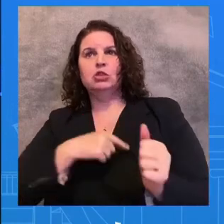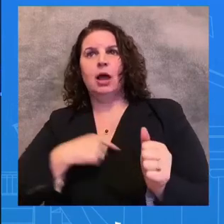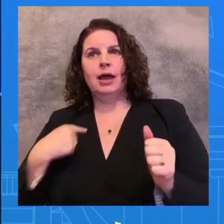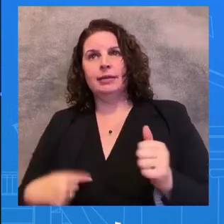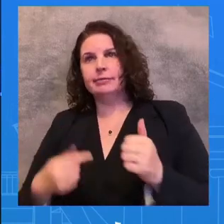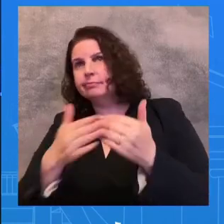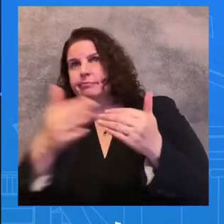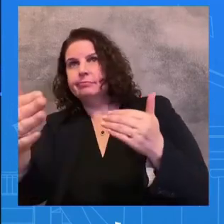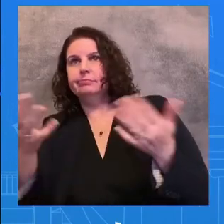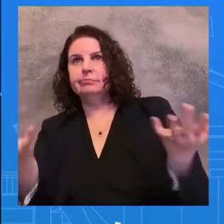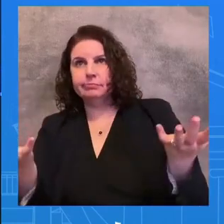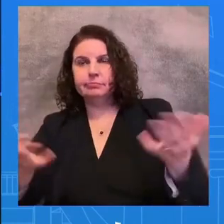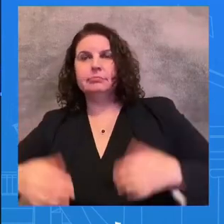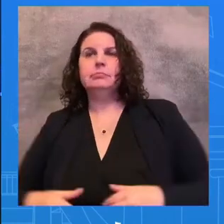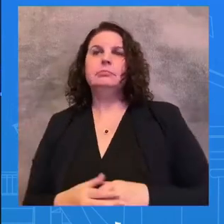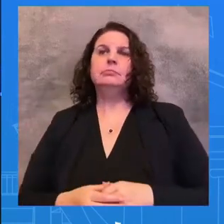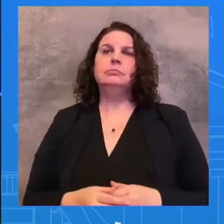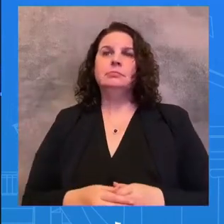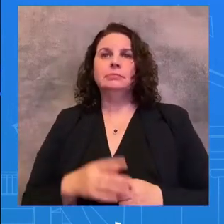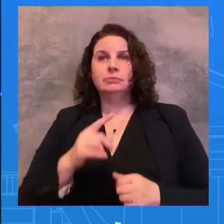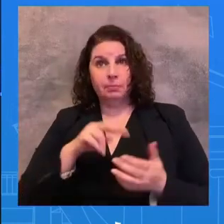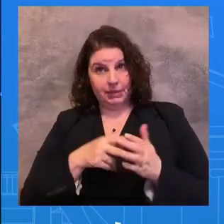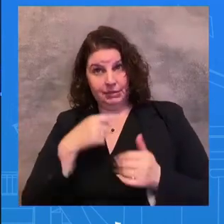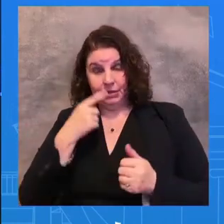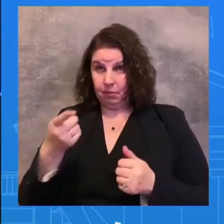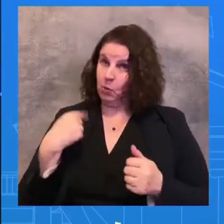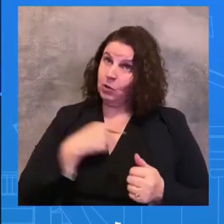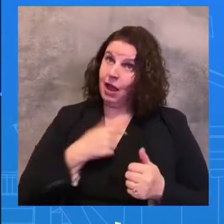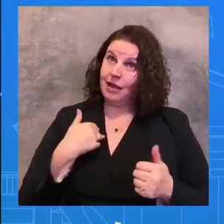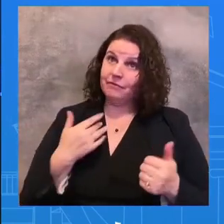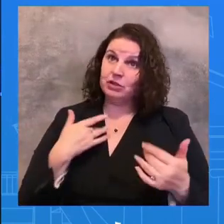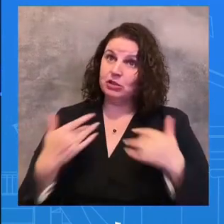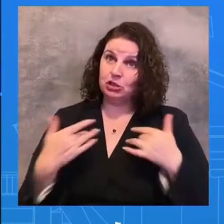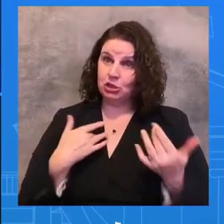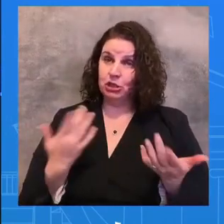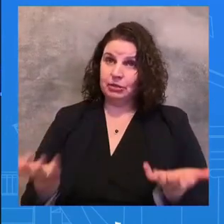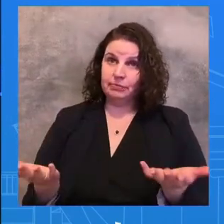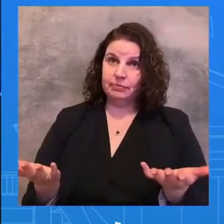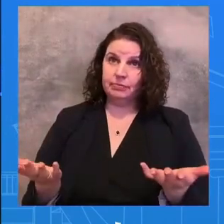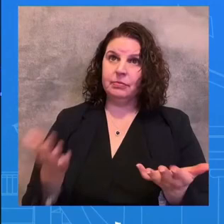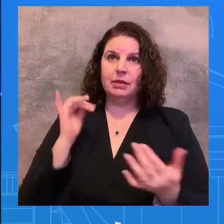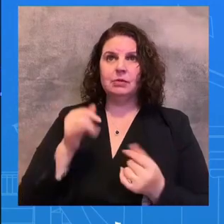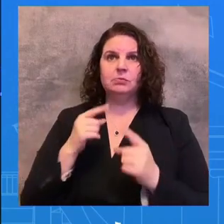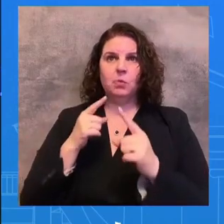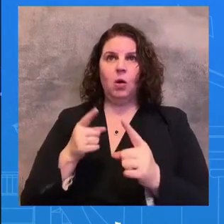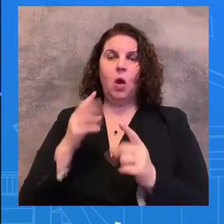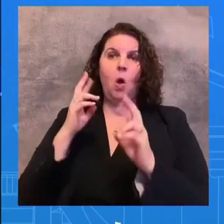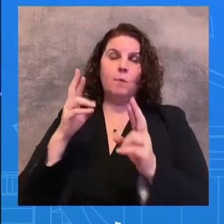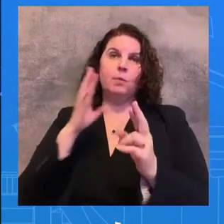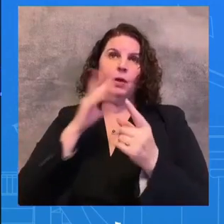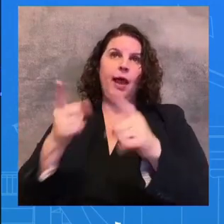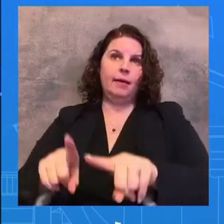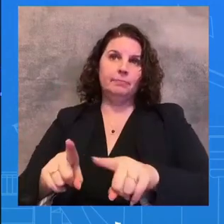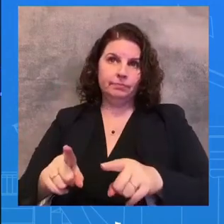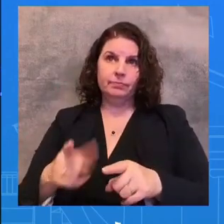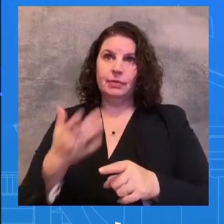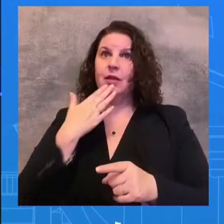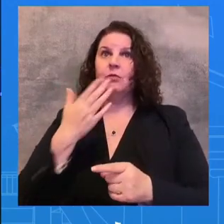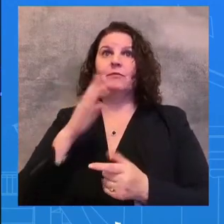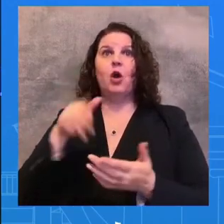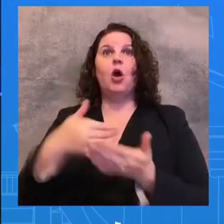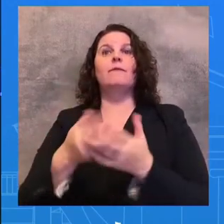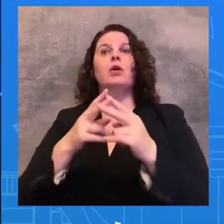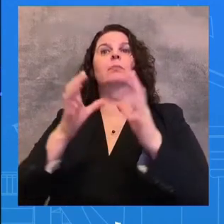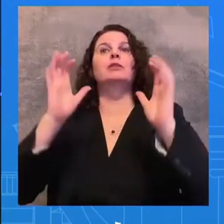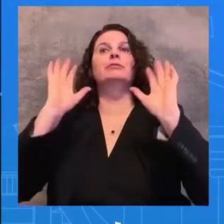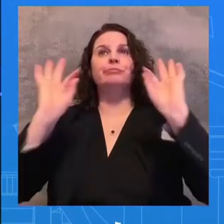and indicate that we need to take steps to defend ourselves. That's what the intent is. That's what we hope to do. Thank you all very much, and I'll talk to you soon. Thank you,